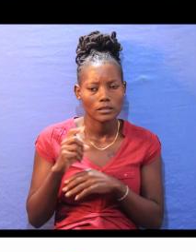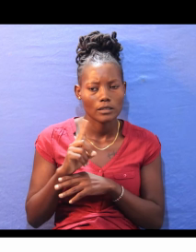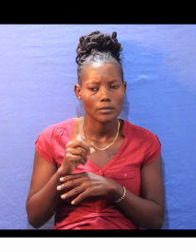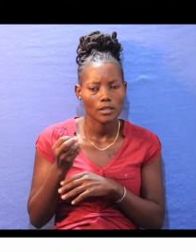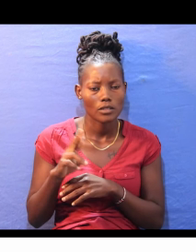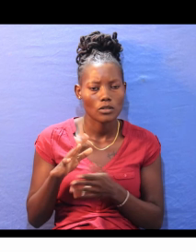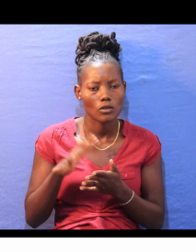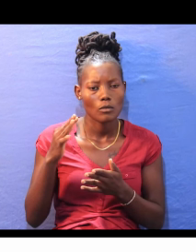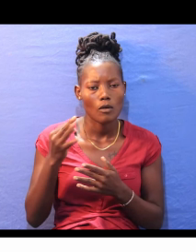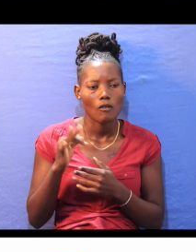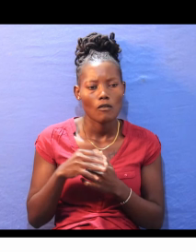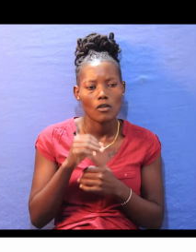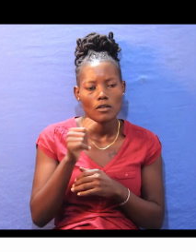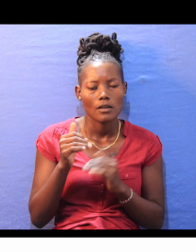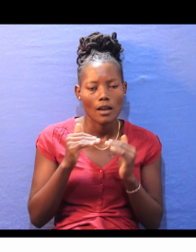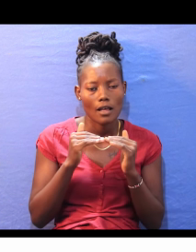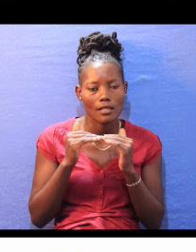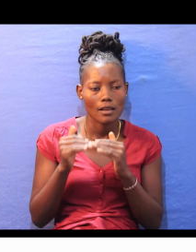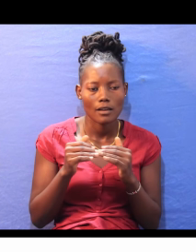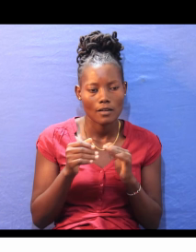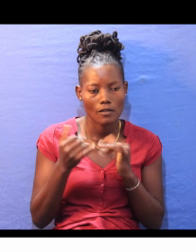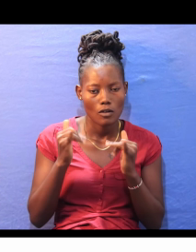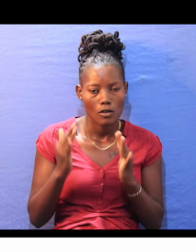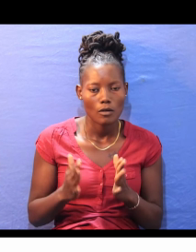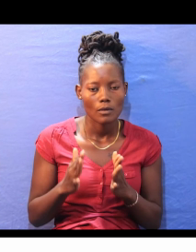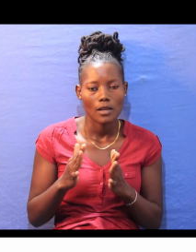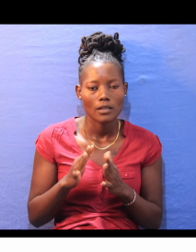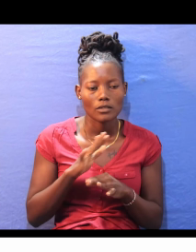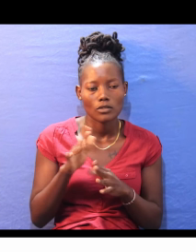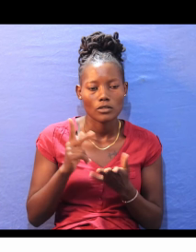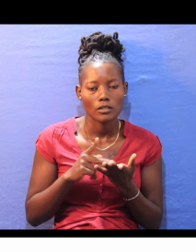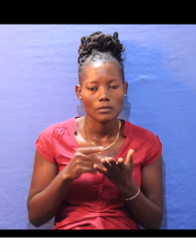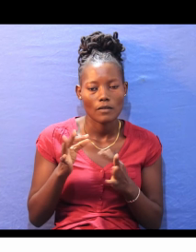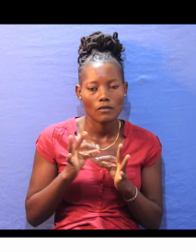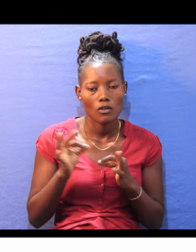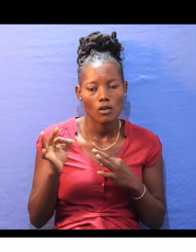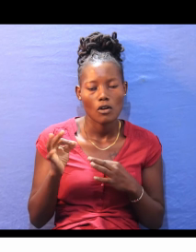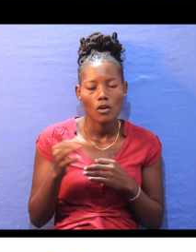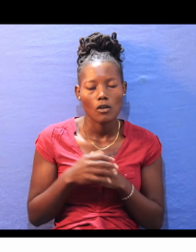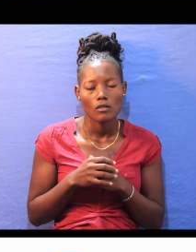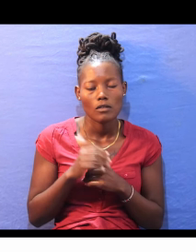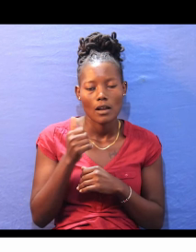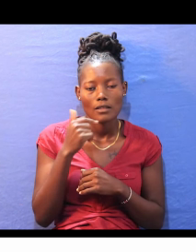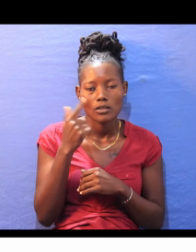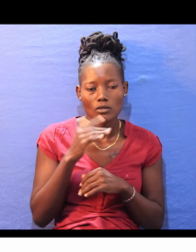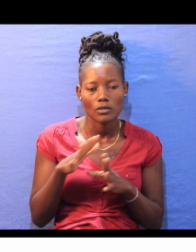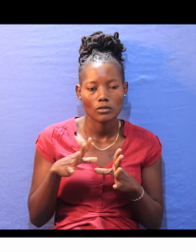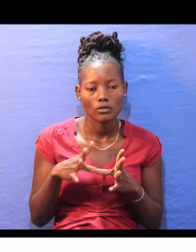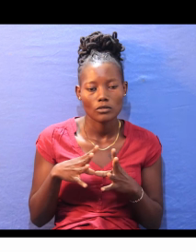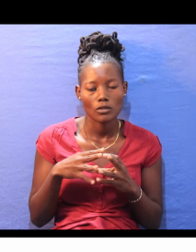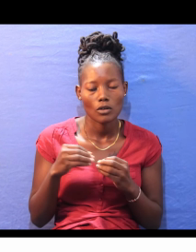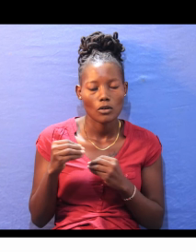for all athletes. But we can keep the heart rate low here for athletes who are not going to be doing,